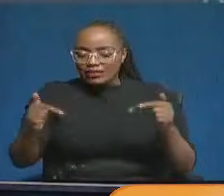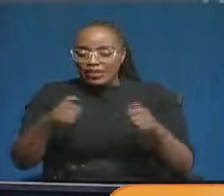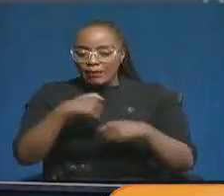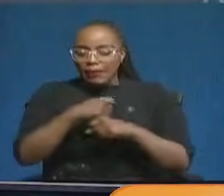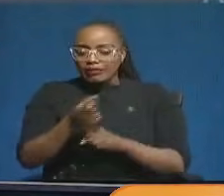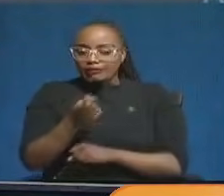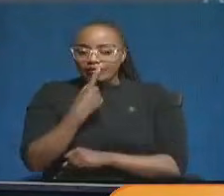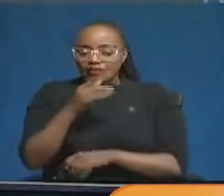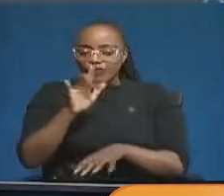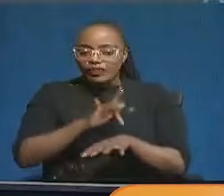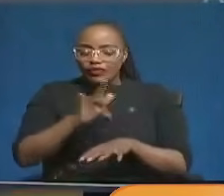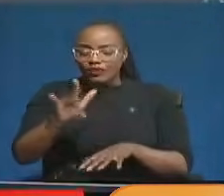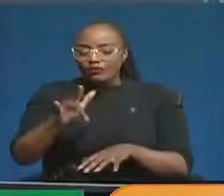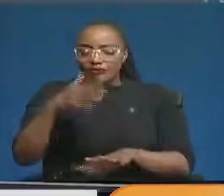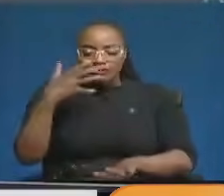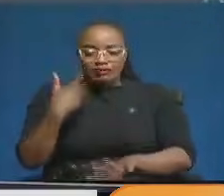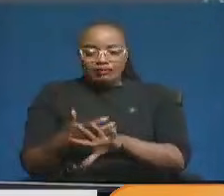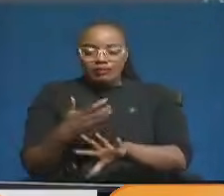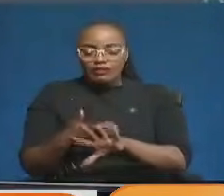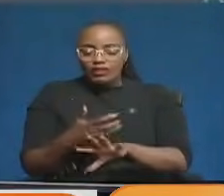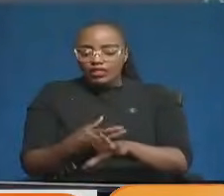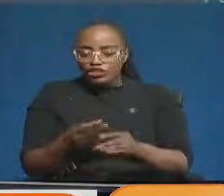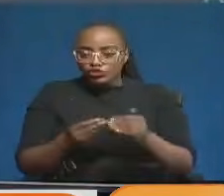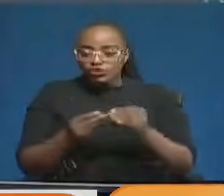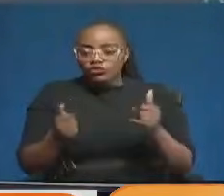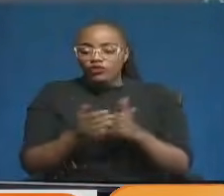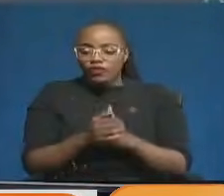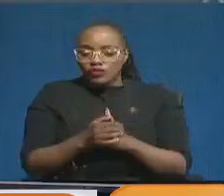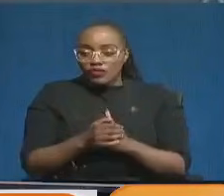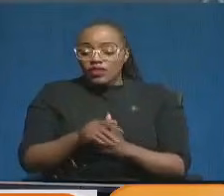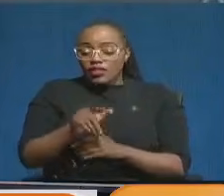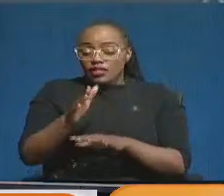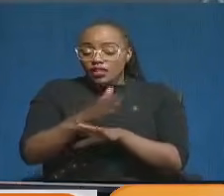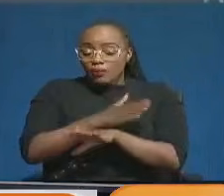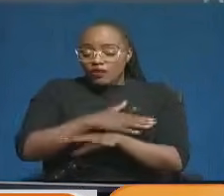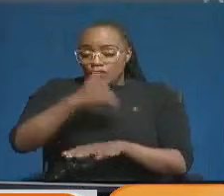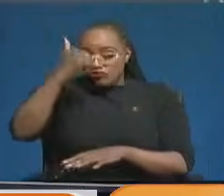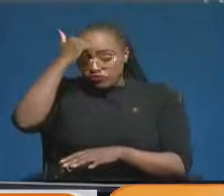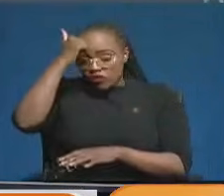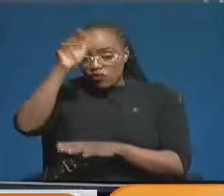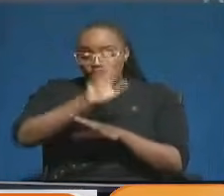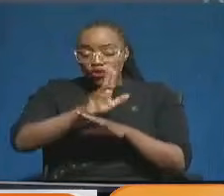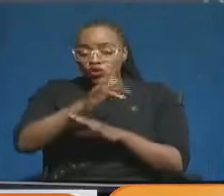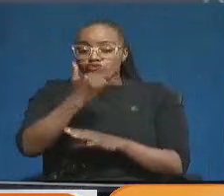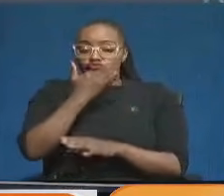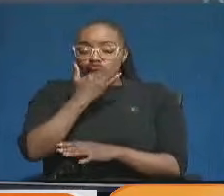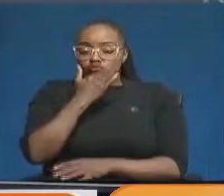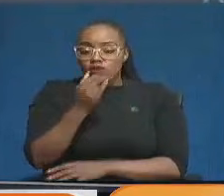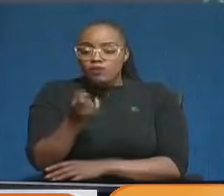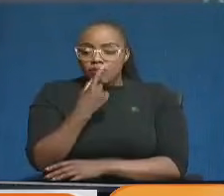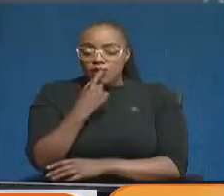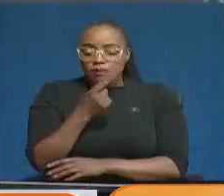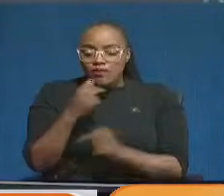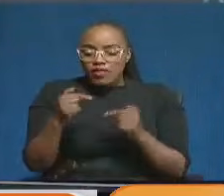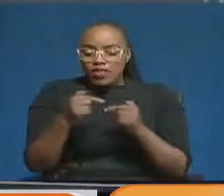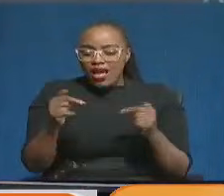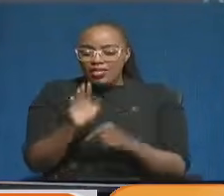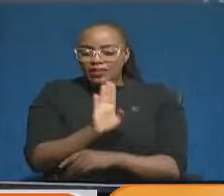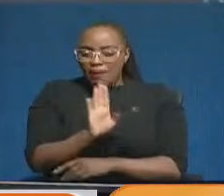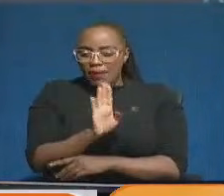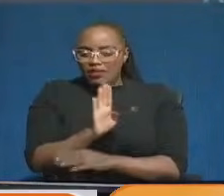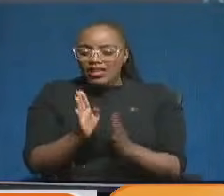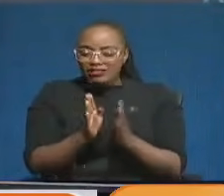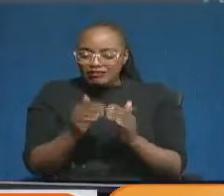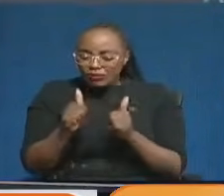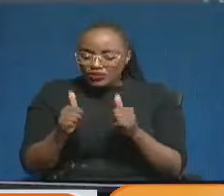once-treatable infections increasingly difficult to cure. While early studies pointed to the misuse of medication, particularly antibiotics, as the main